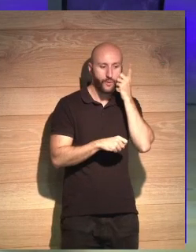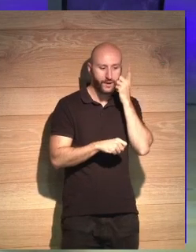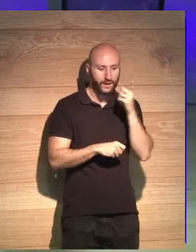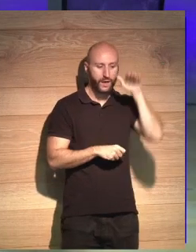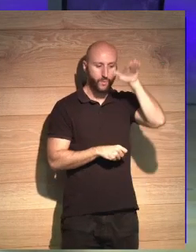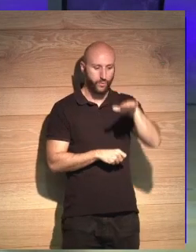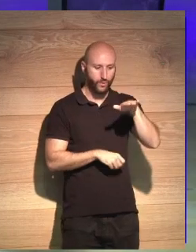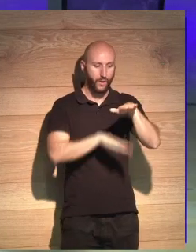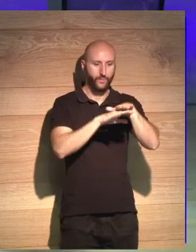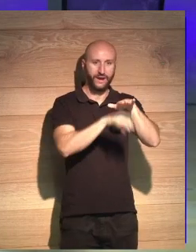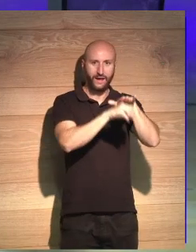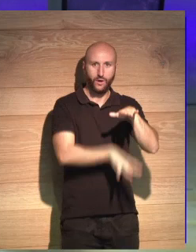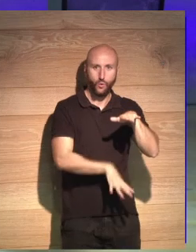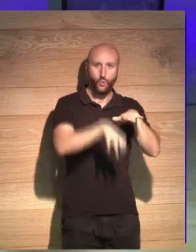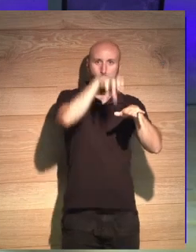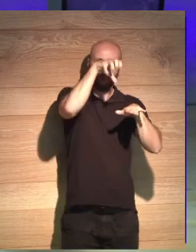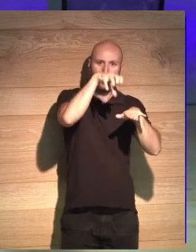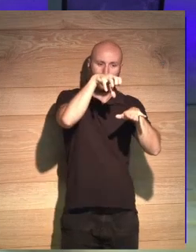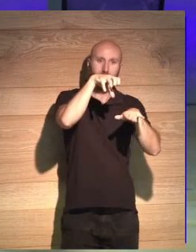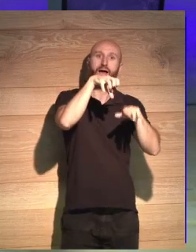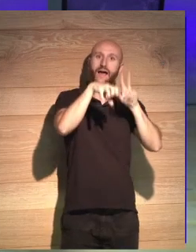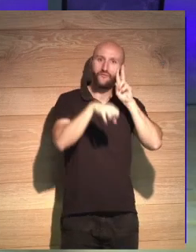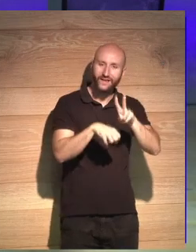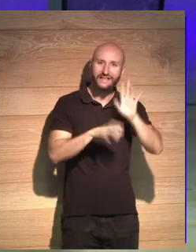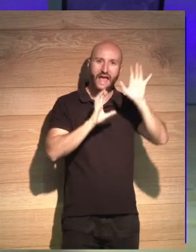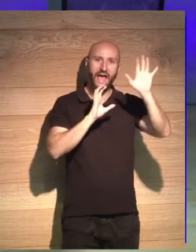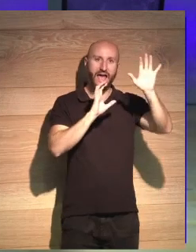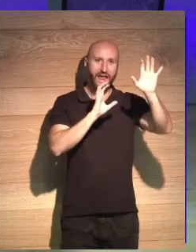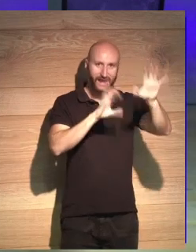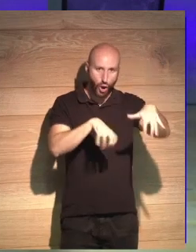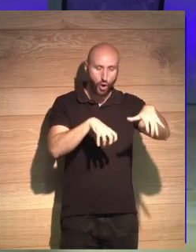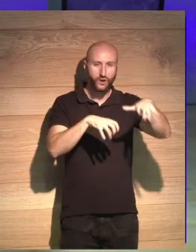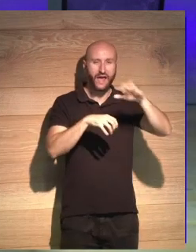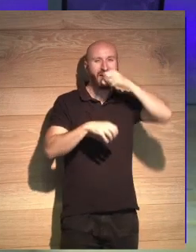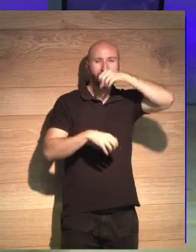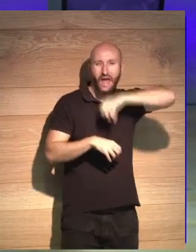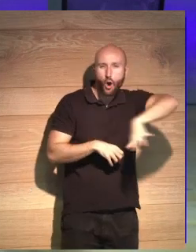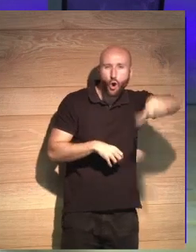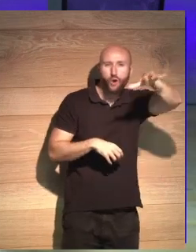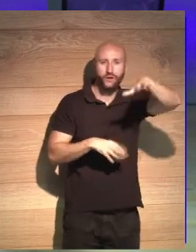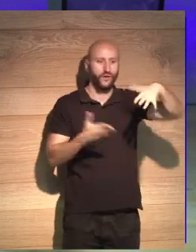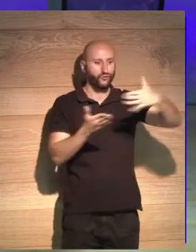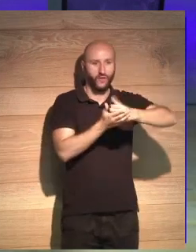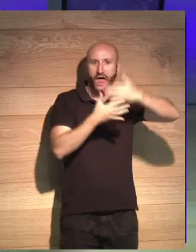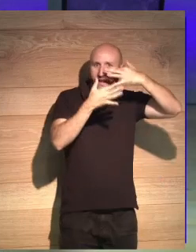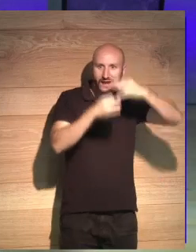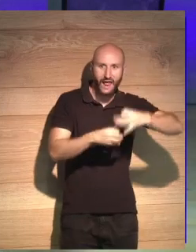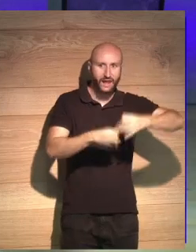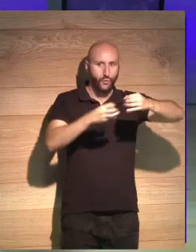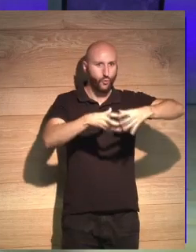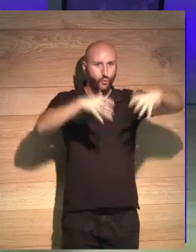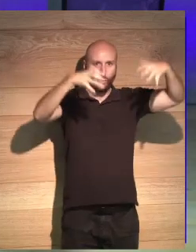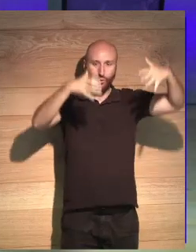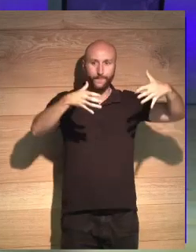to learn, and then what you've got, you can use augmented reality, and you see the different characters, the dragons, and they